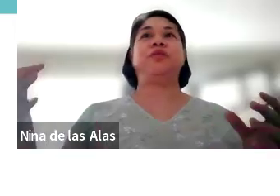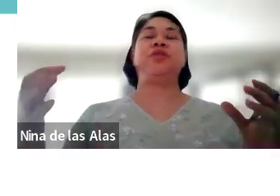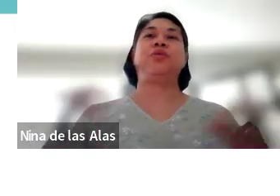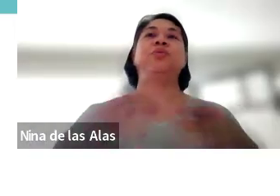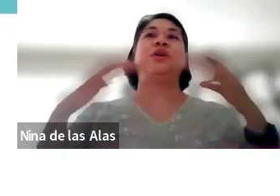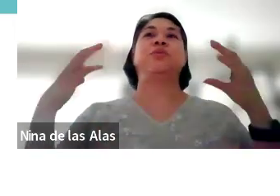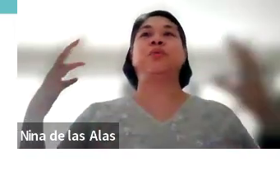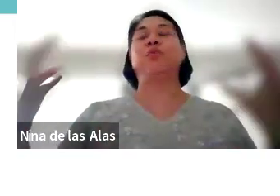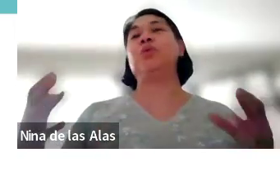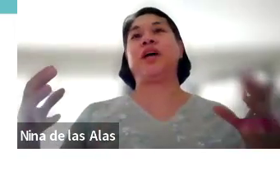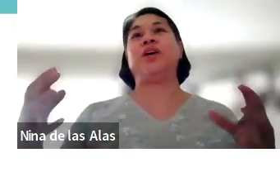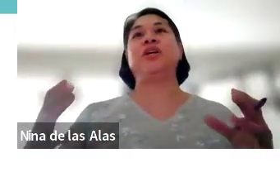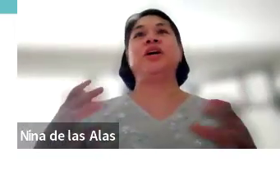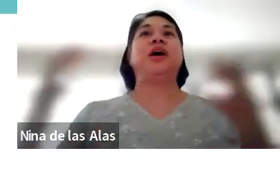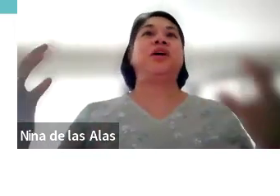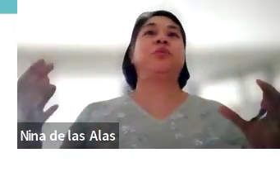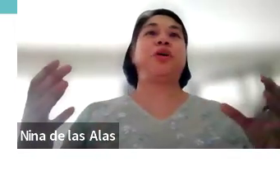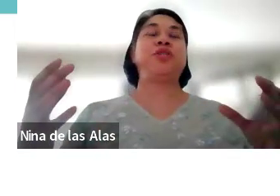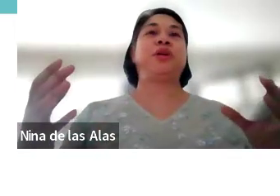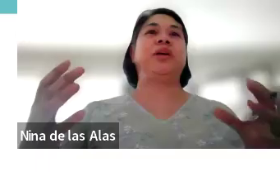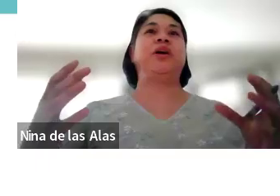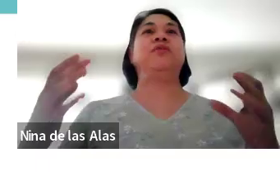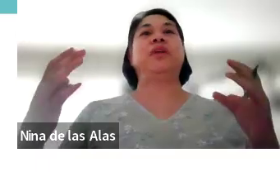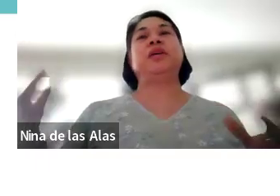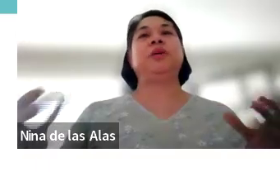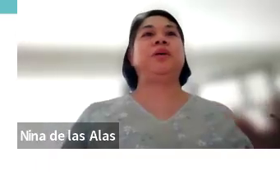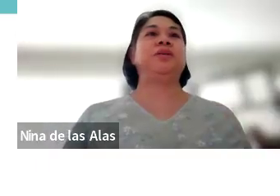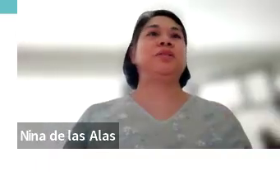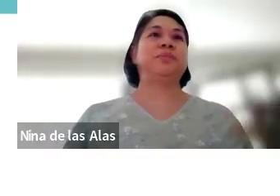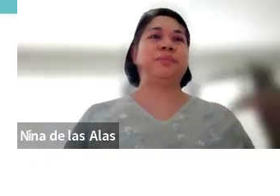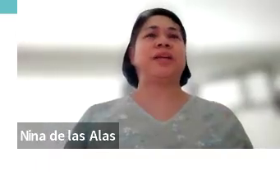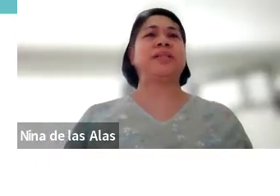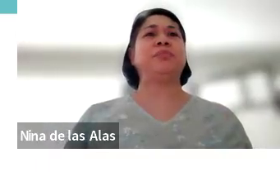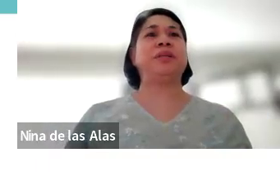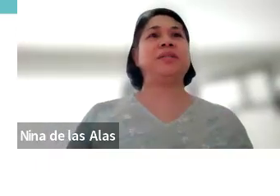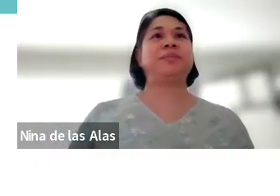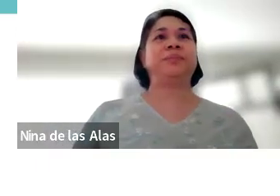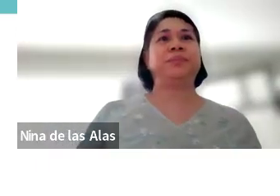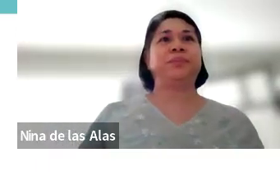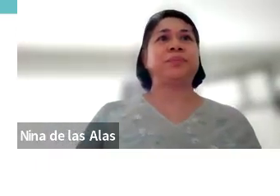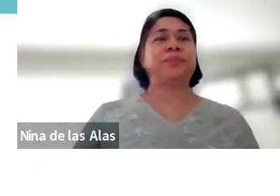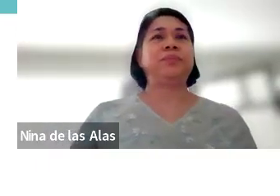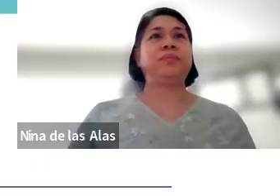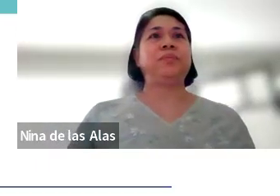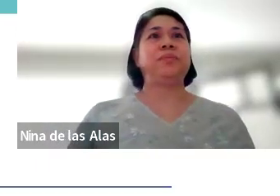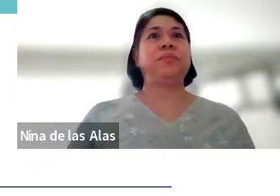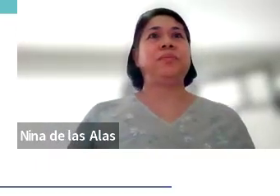we've been covering through when we rolled out the repository of the EBPs. Next slide, please.